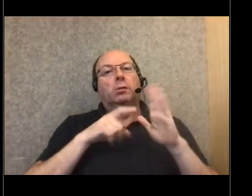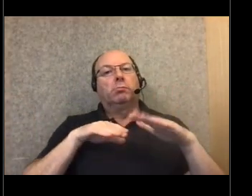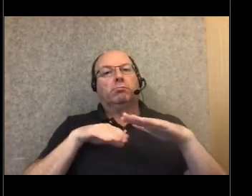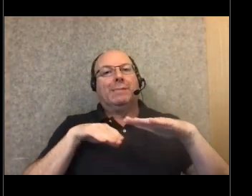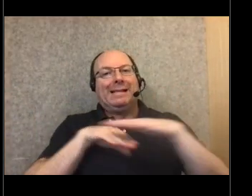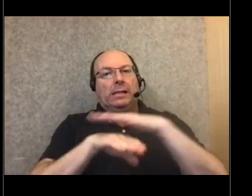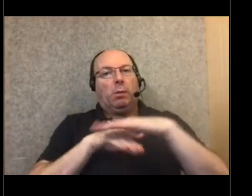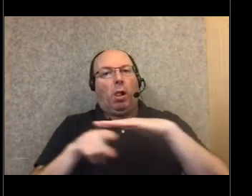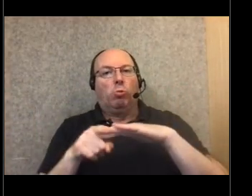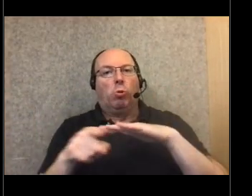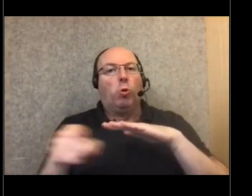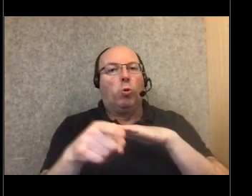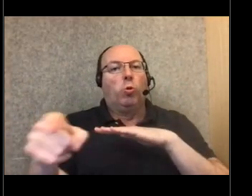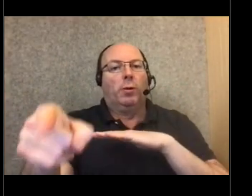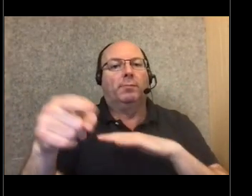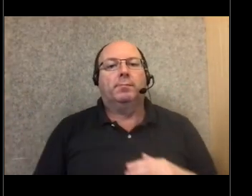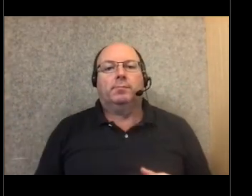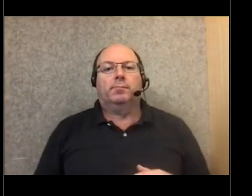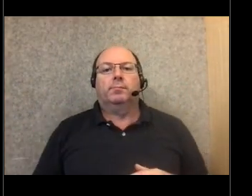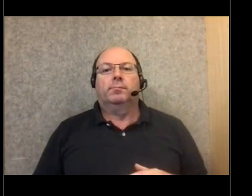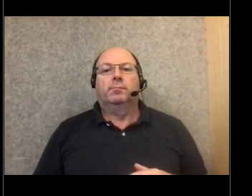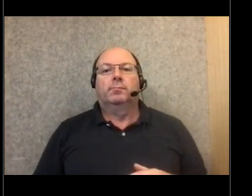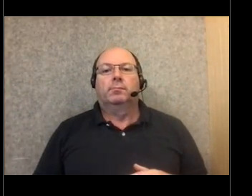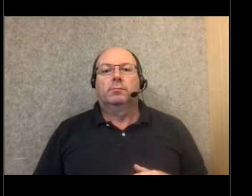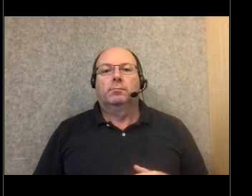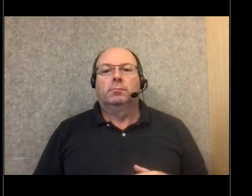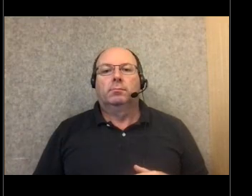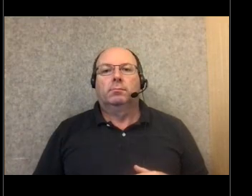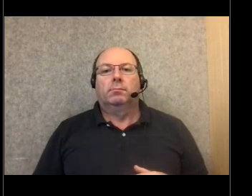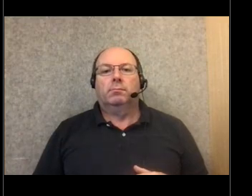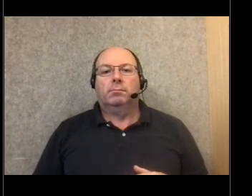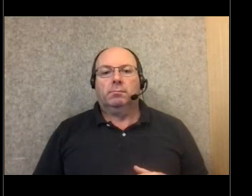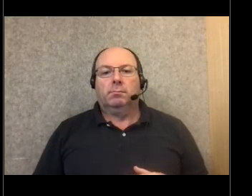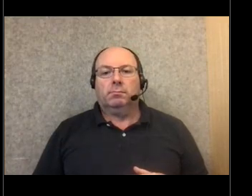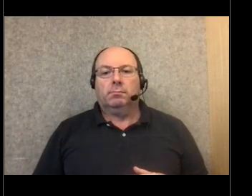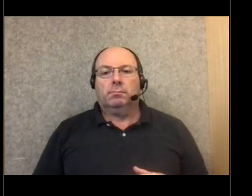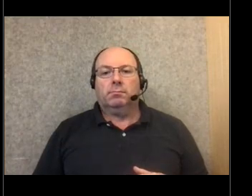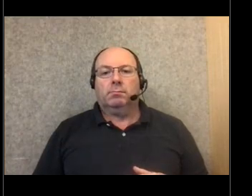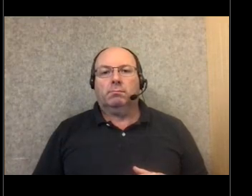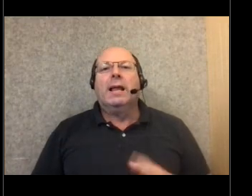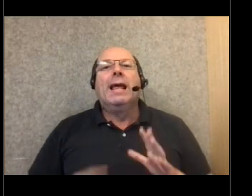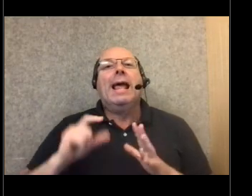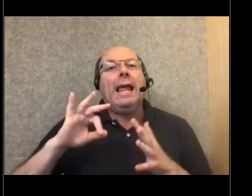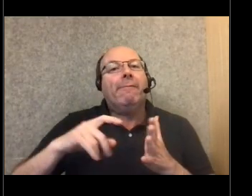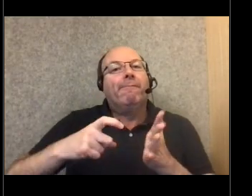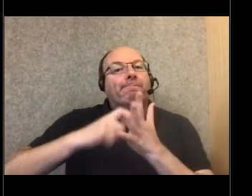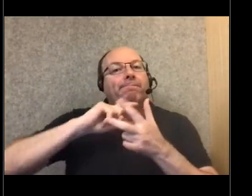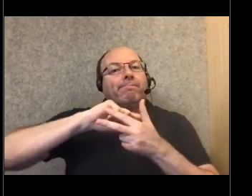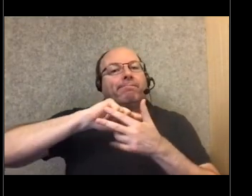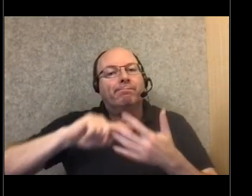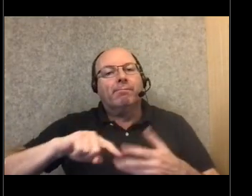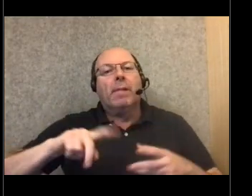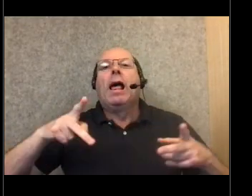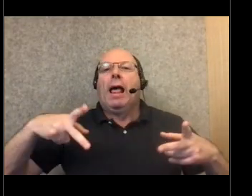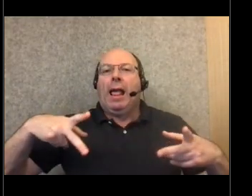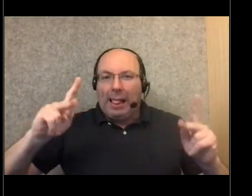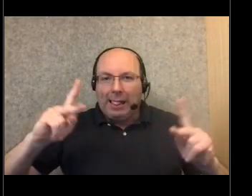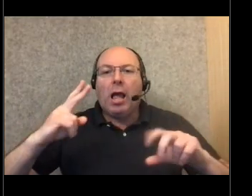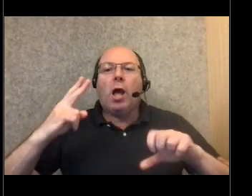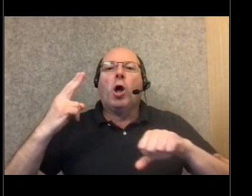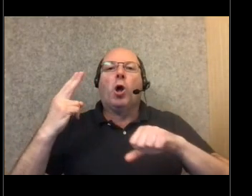And the guidelines allow the use of vehicles for access to site amenities